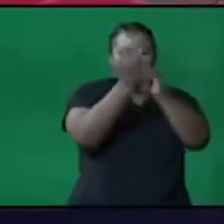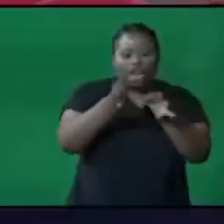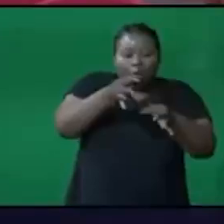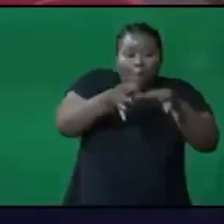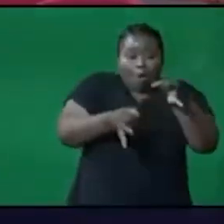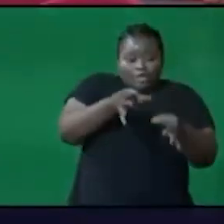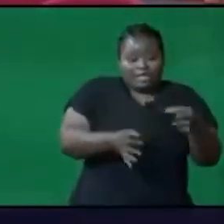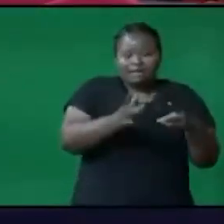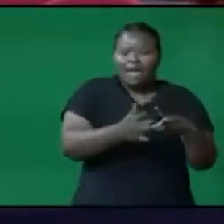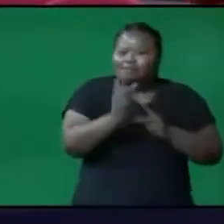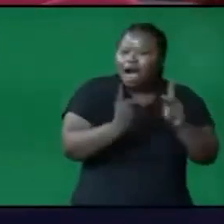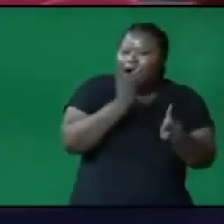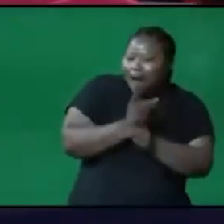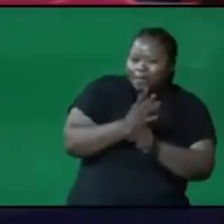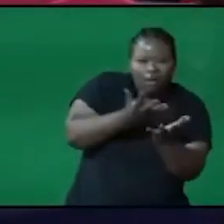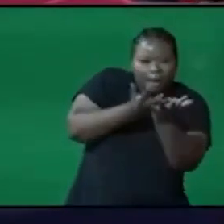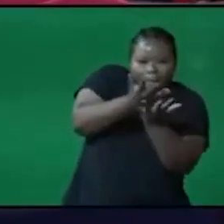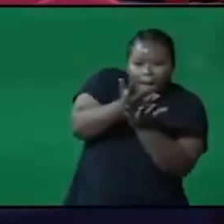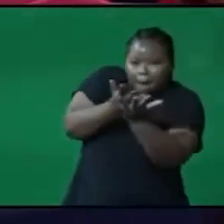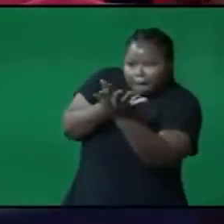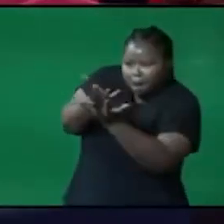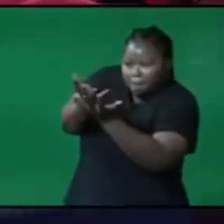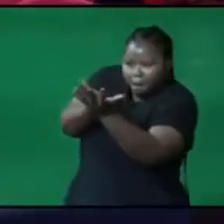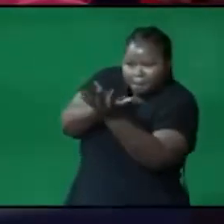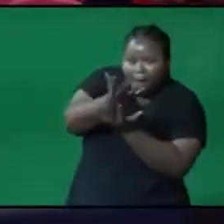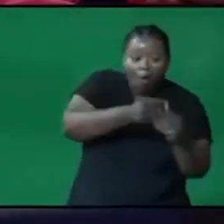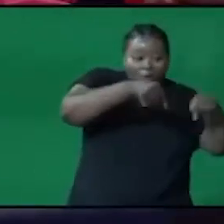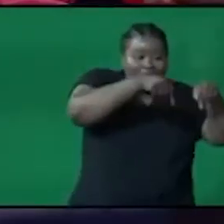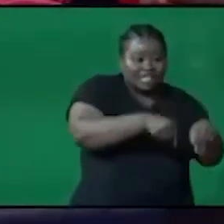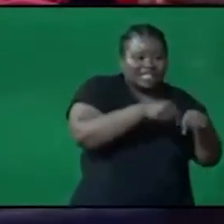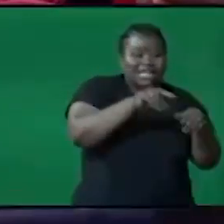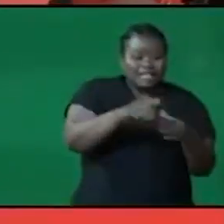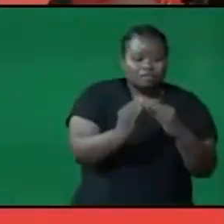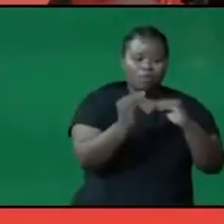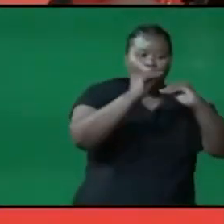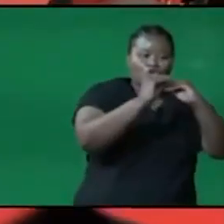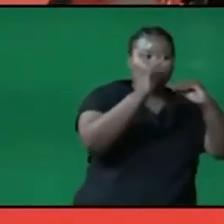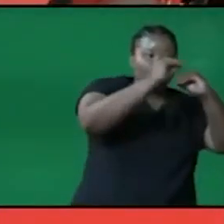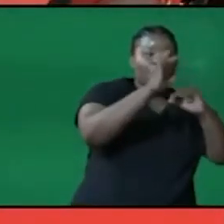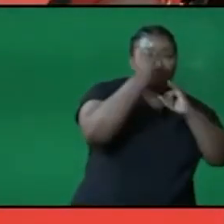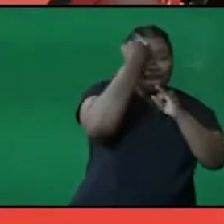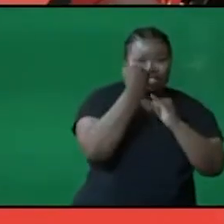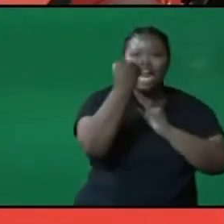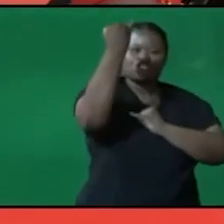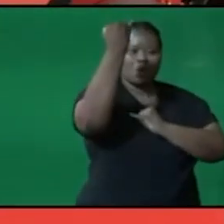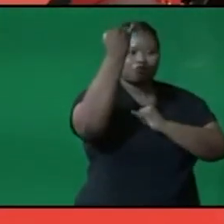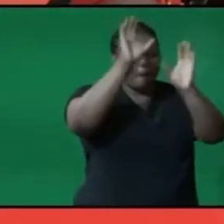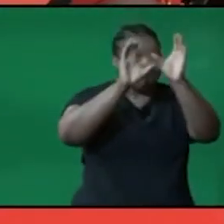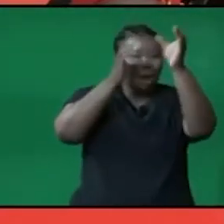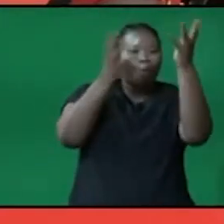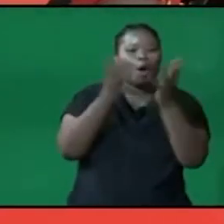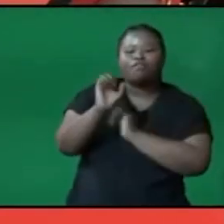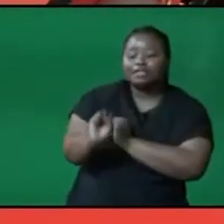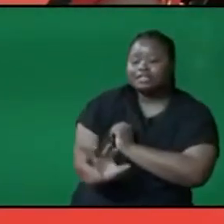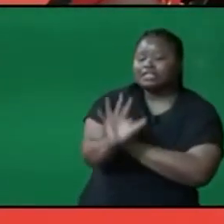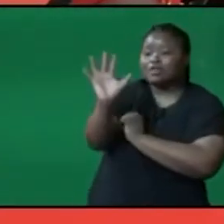politics. And instead of engaging meaningfully with this contribution to the intellectual discourse of South Africa,